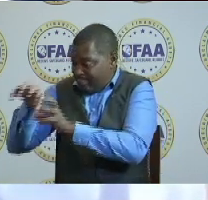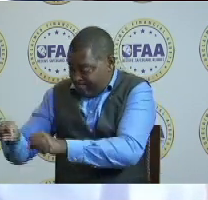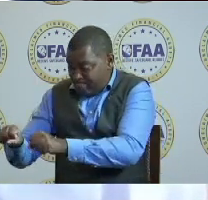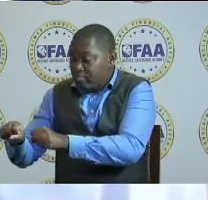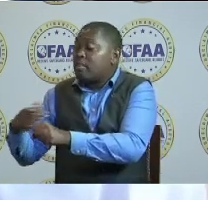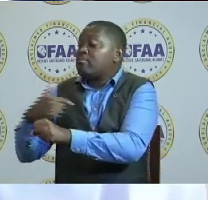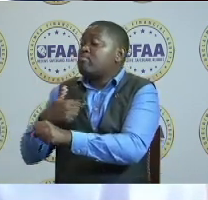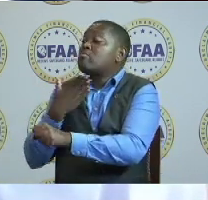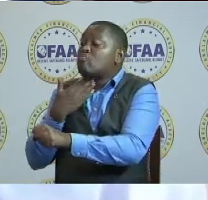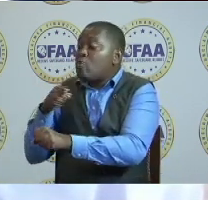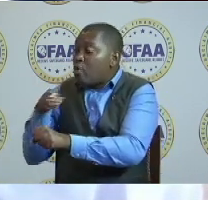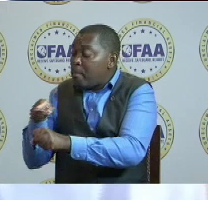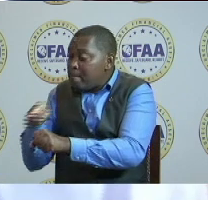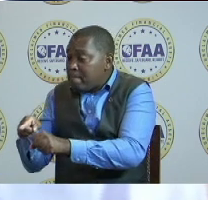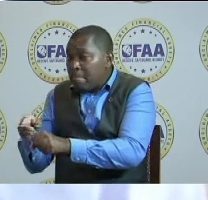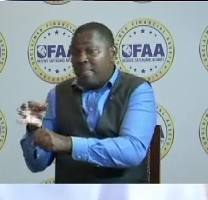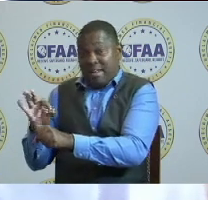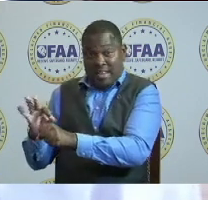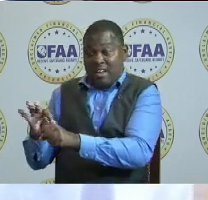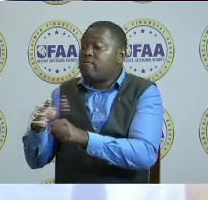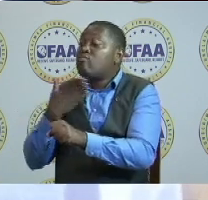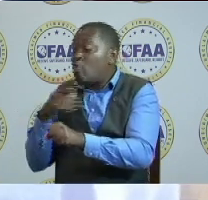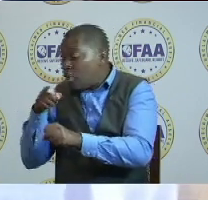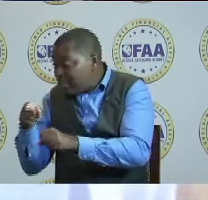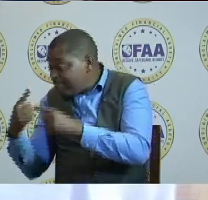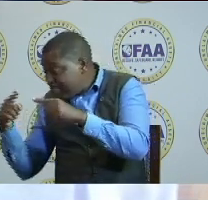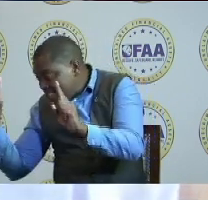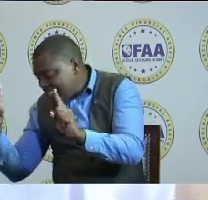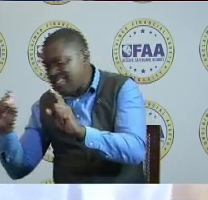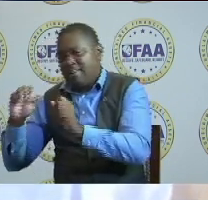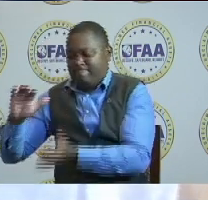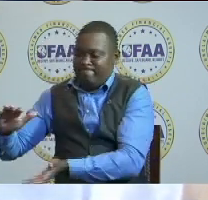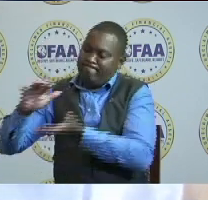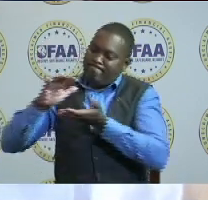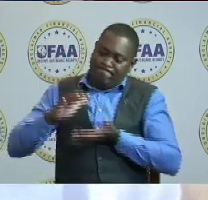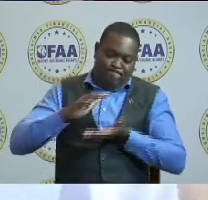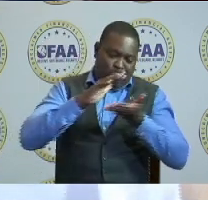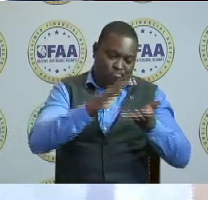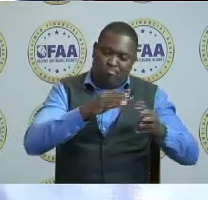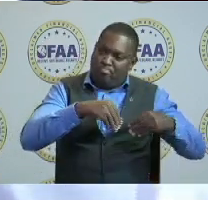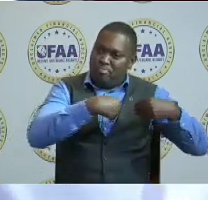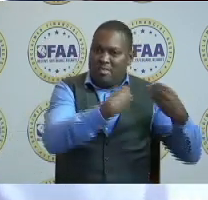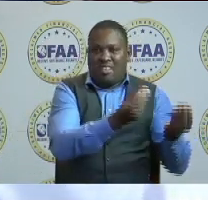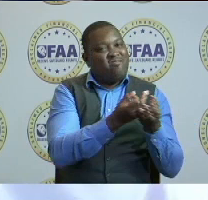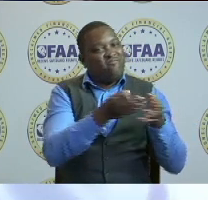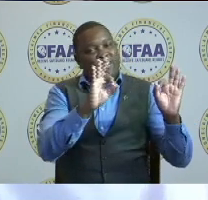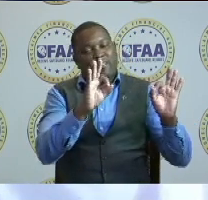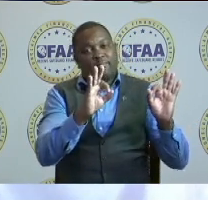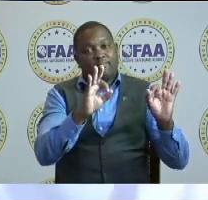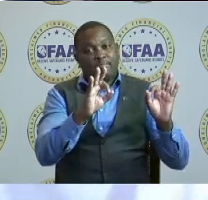manner, if a claim succeeds, the authority is required to deliver the assets to the claimant. And number seven,